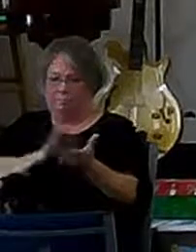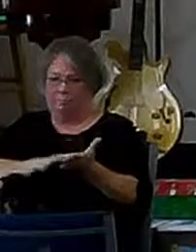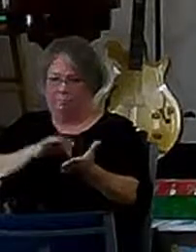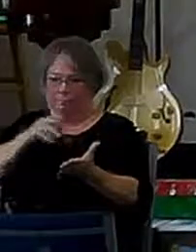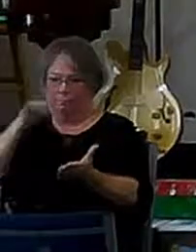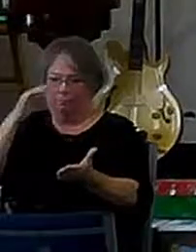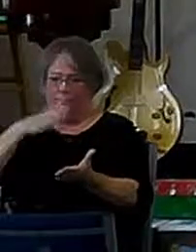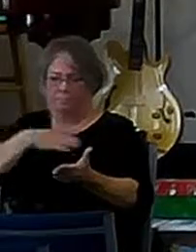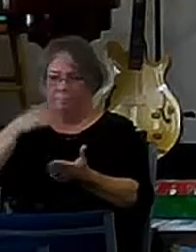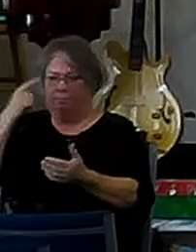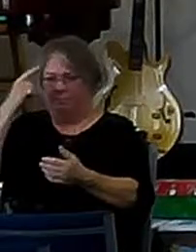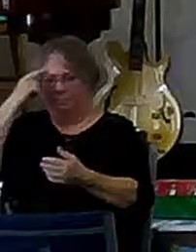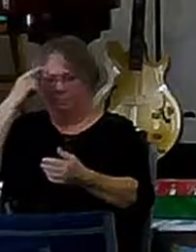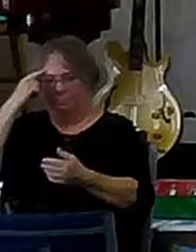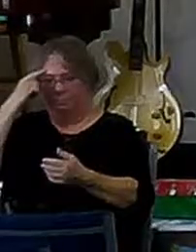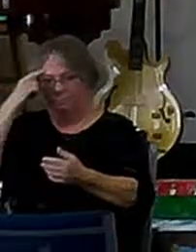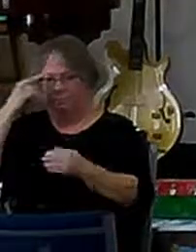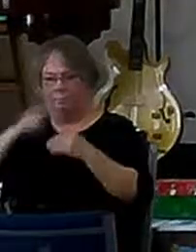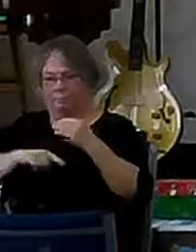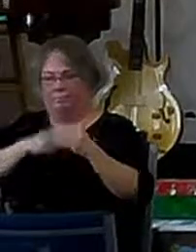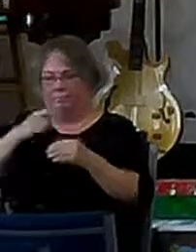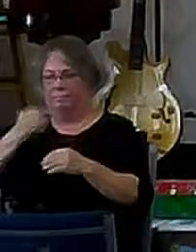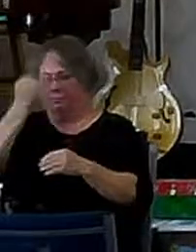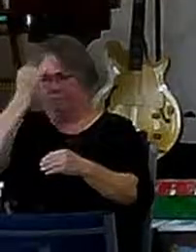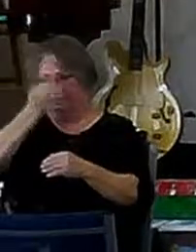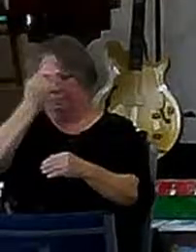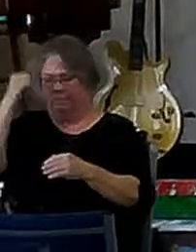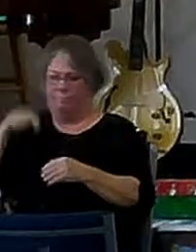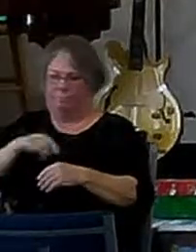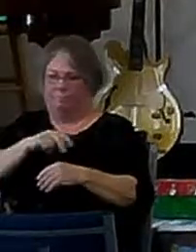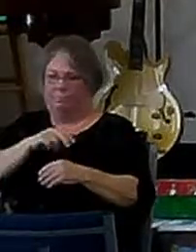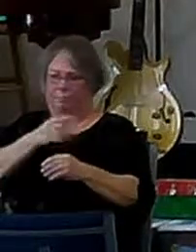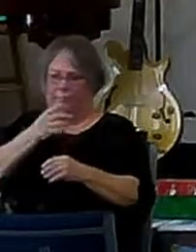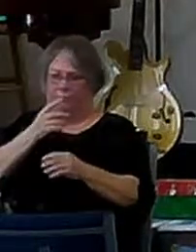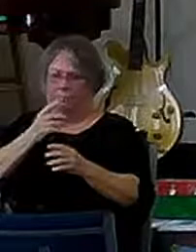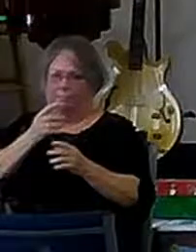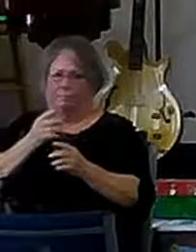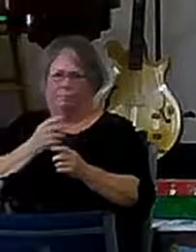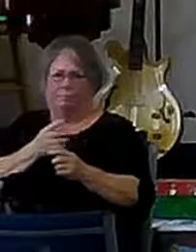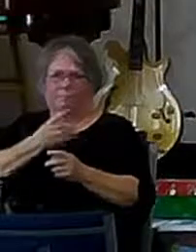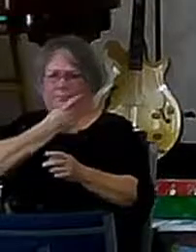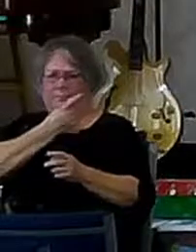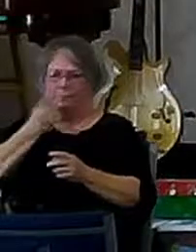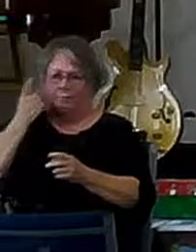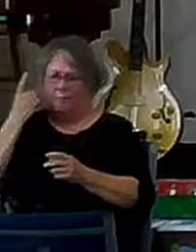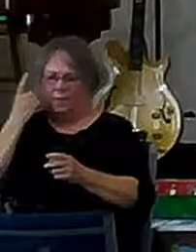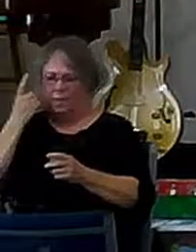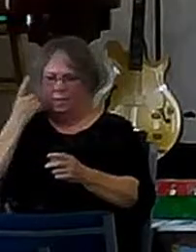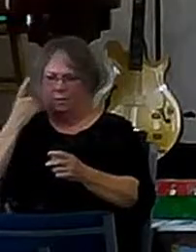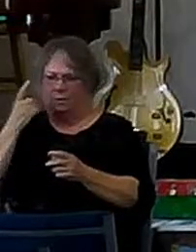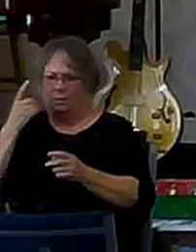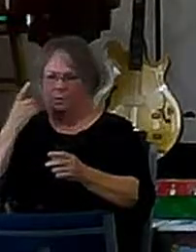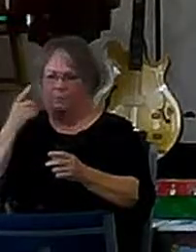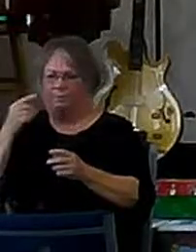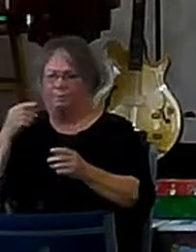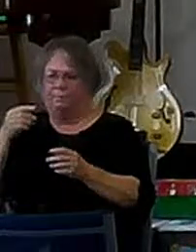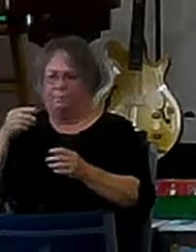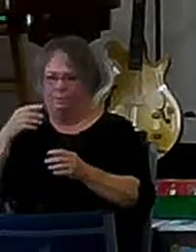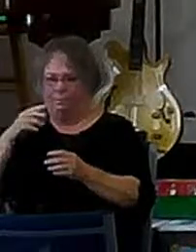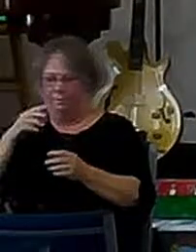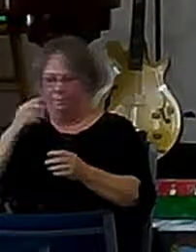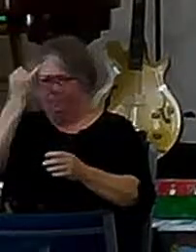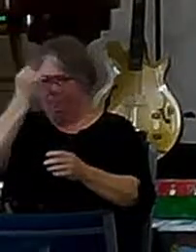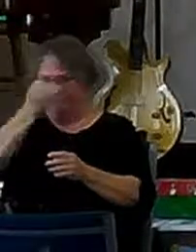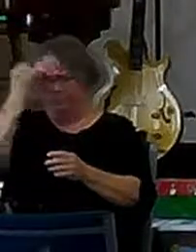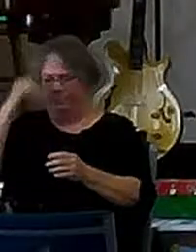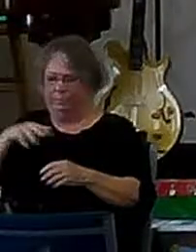thinks of is the wilderness wandering, the plaguing of the Egyptians, and God parting the Red Sea and bringing the